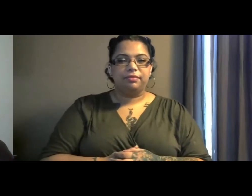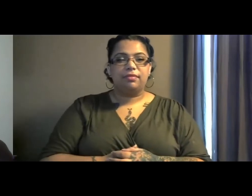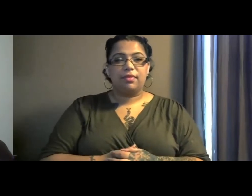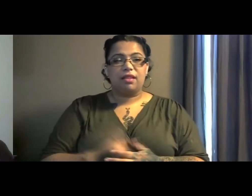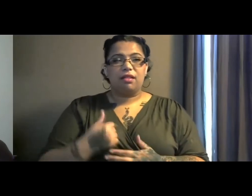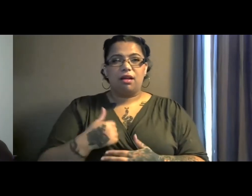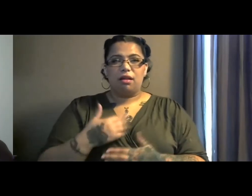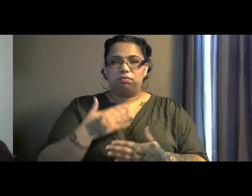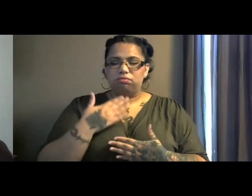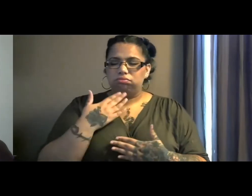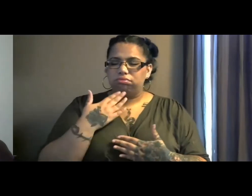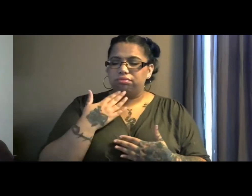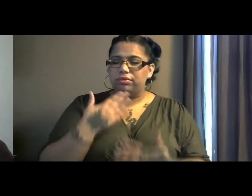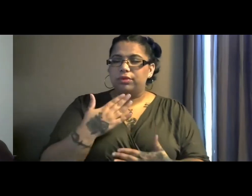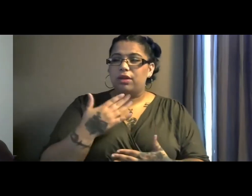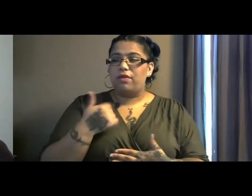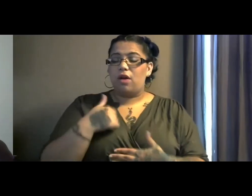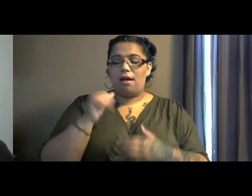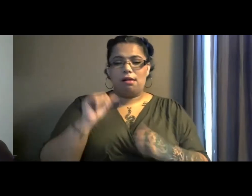this space.